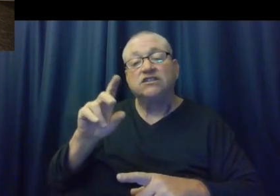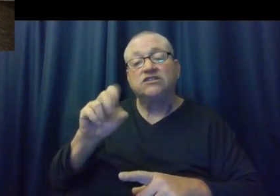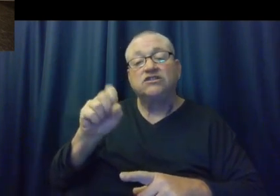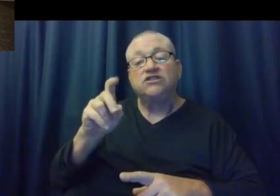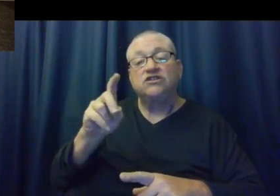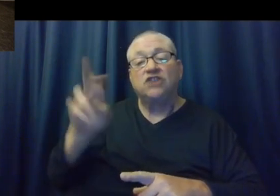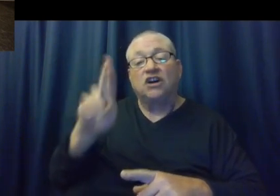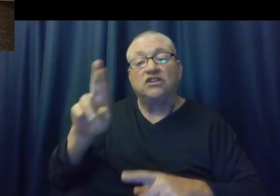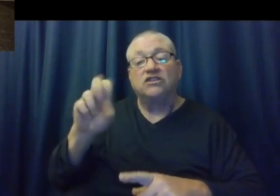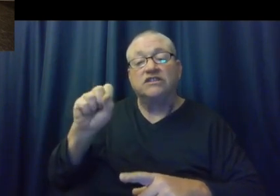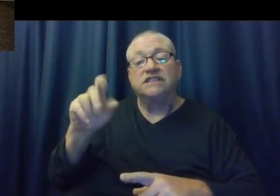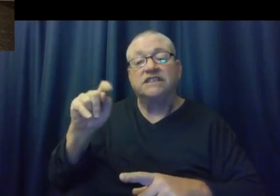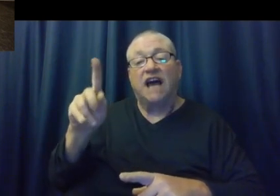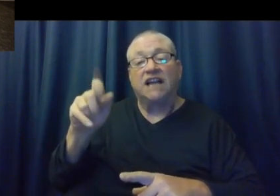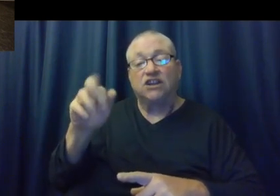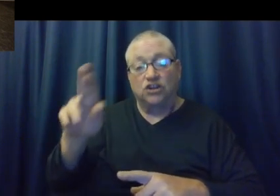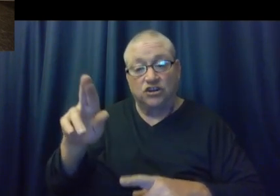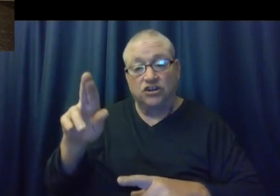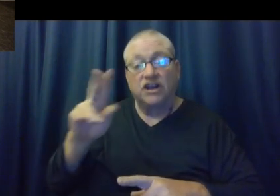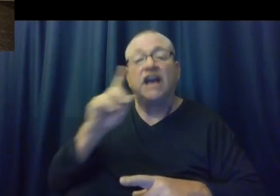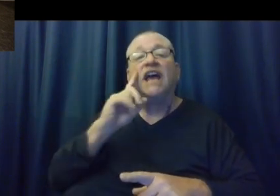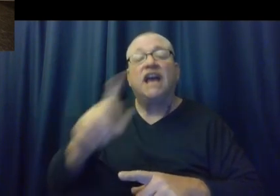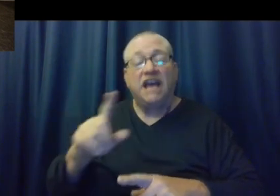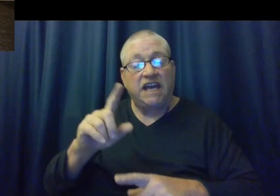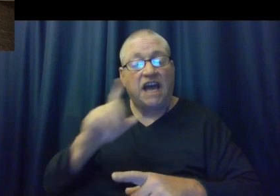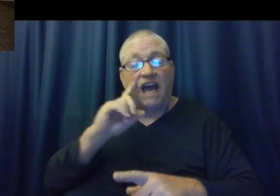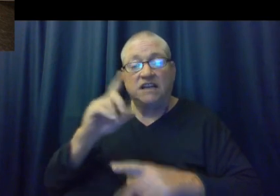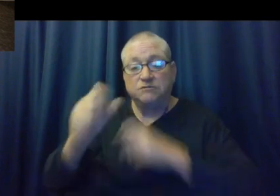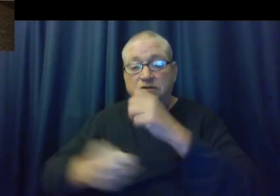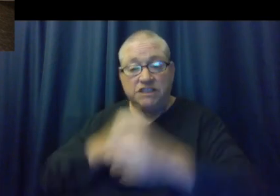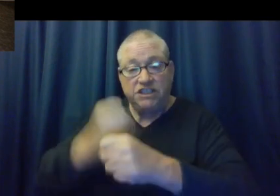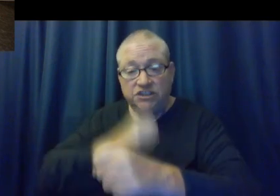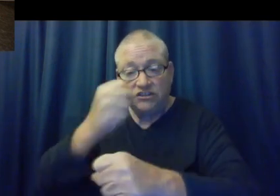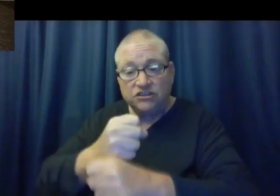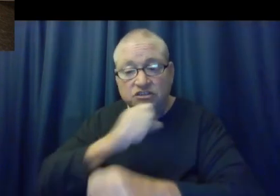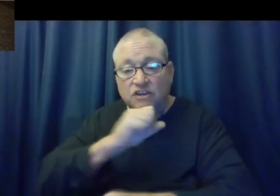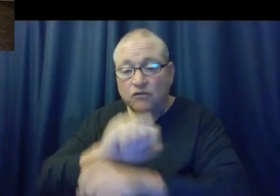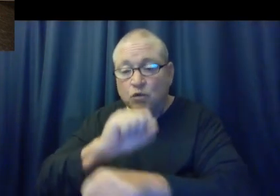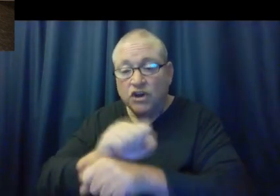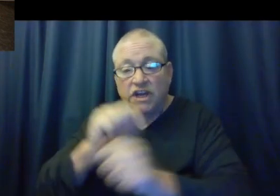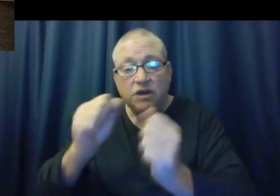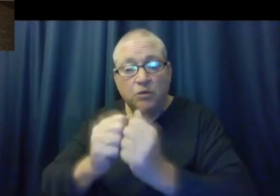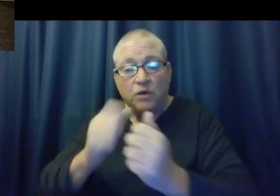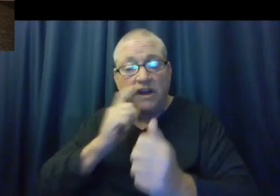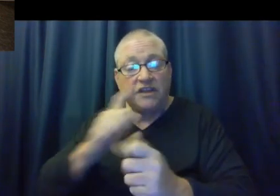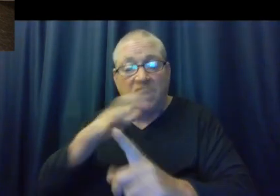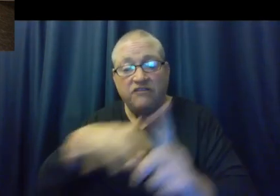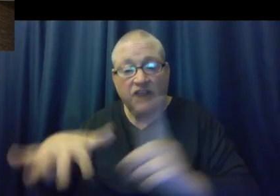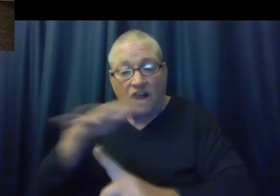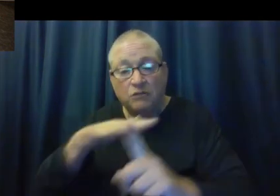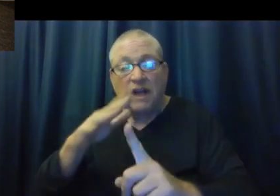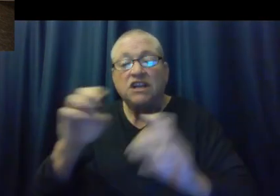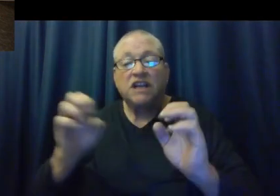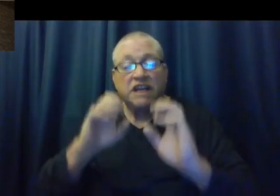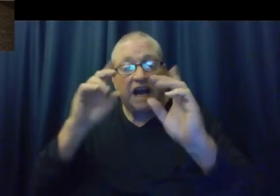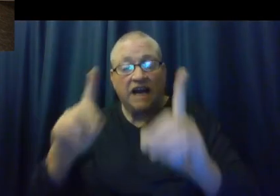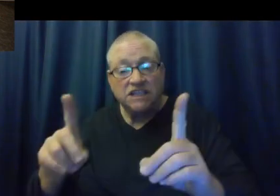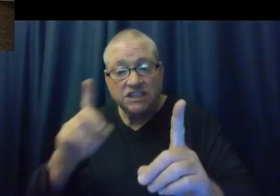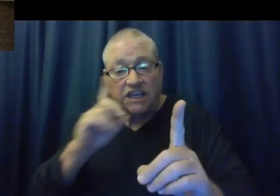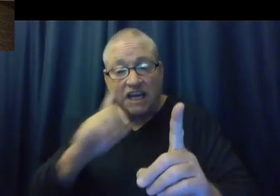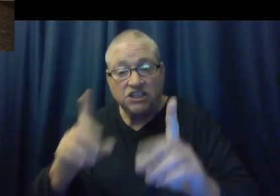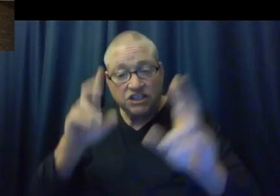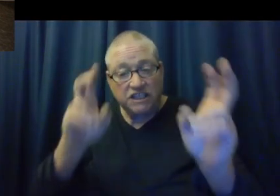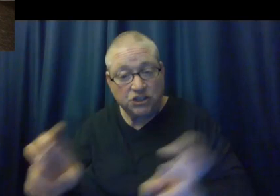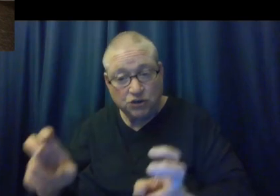Psychology. Professor Sattler has a strong record of local, national, and international community service addressing environmental and